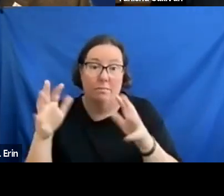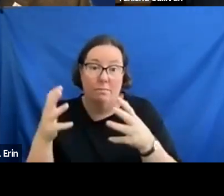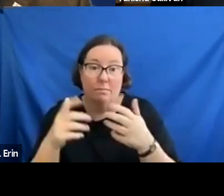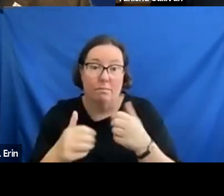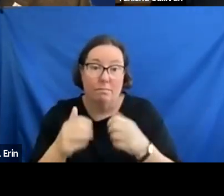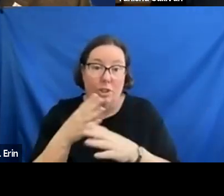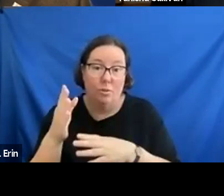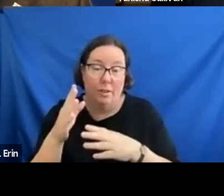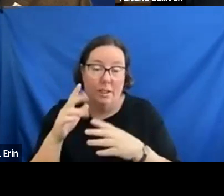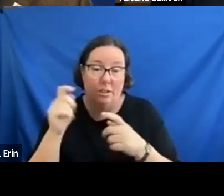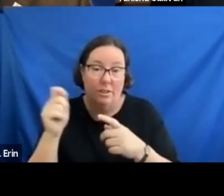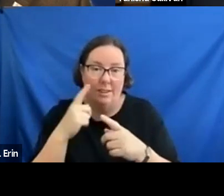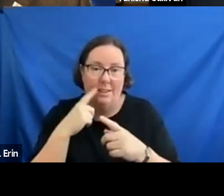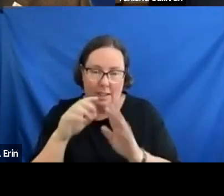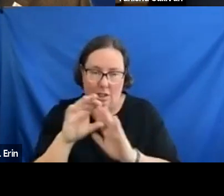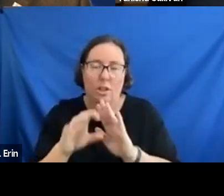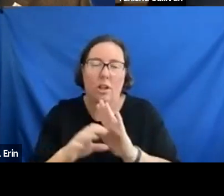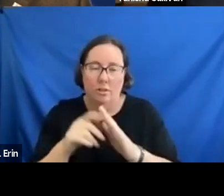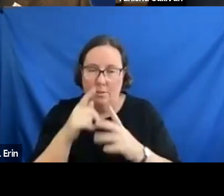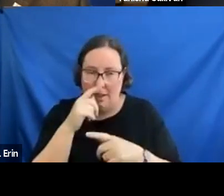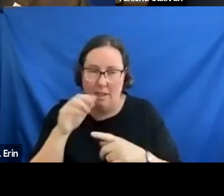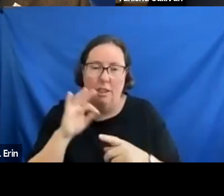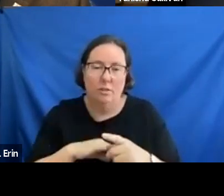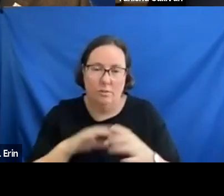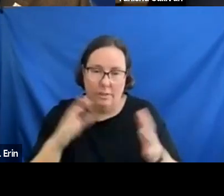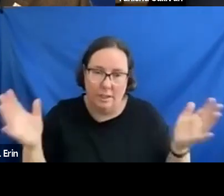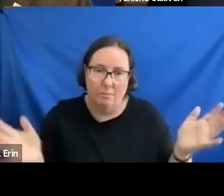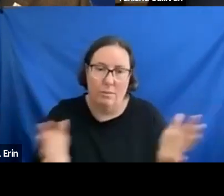was a constitutional interest in promoting diversity.